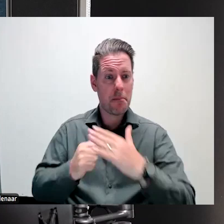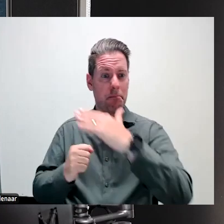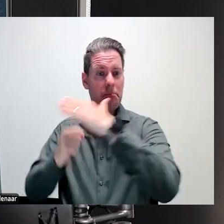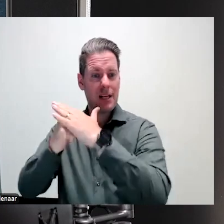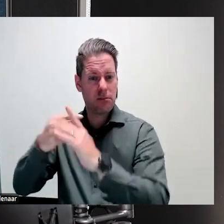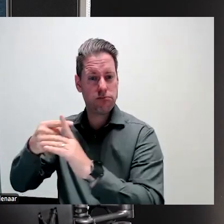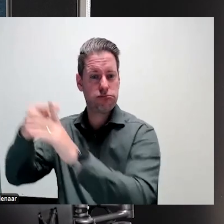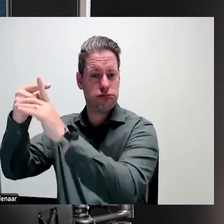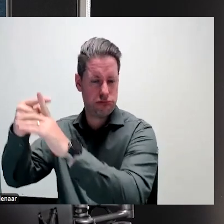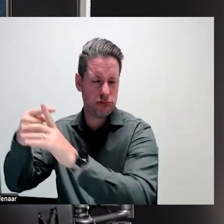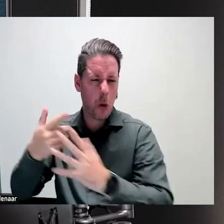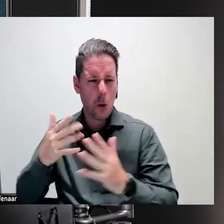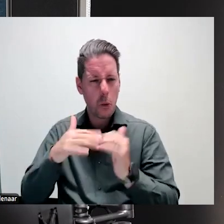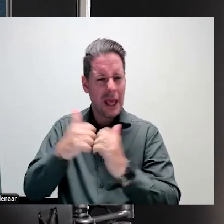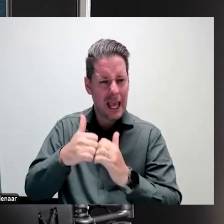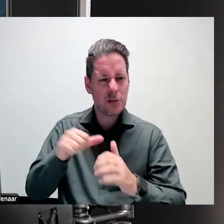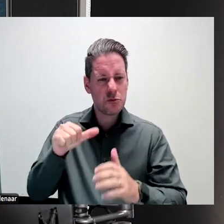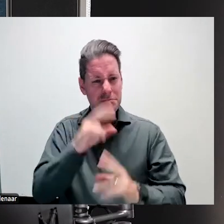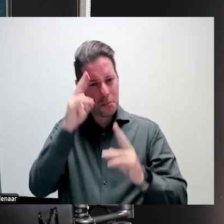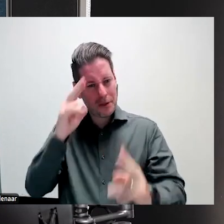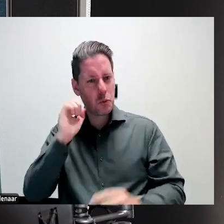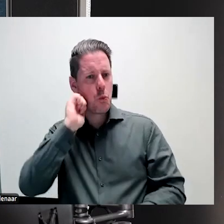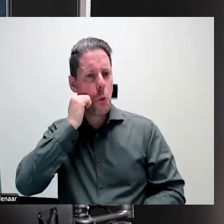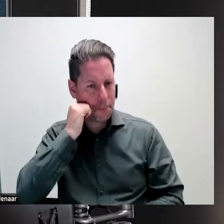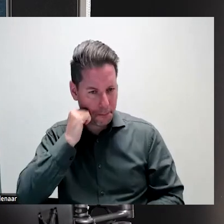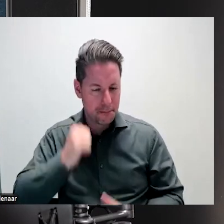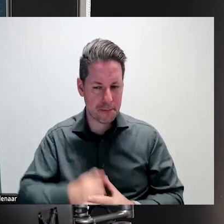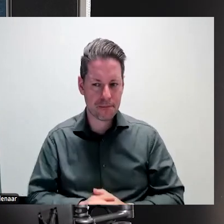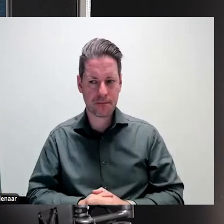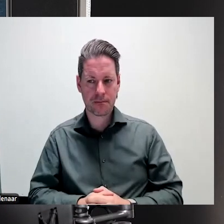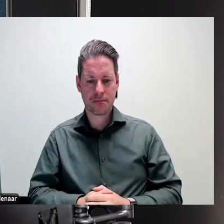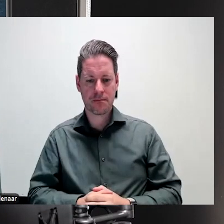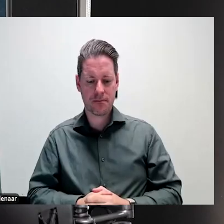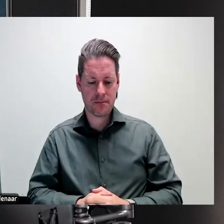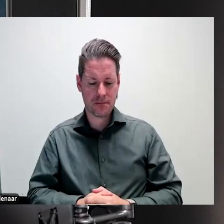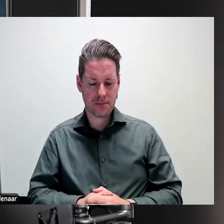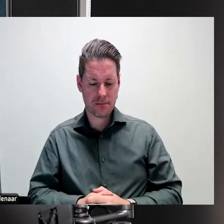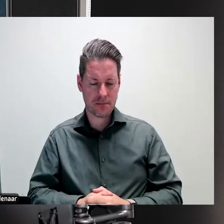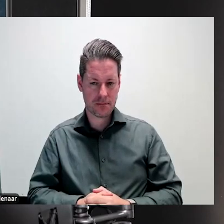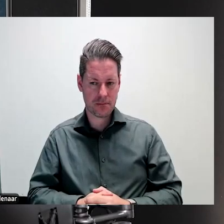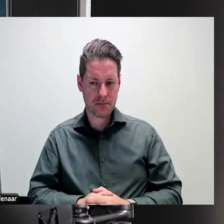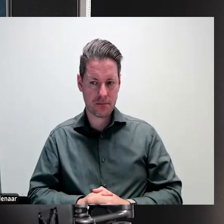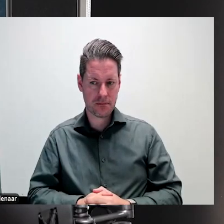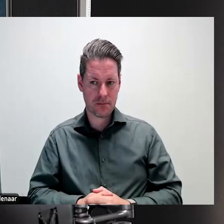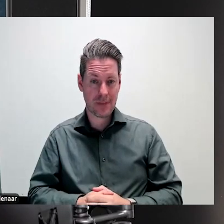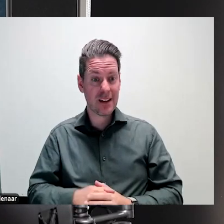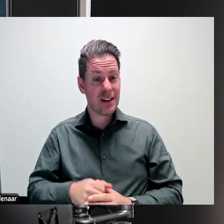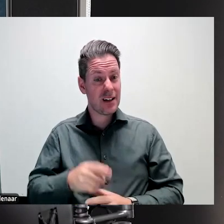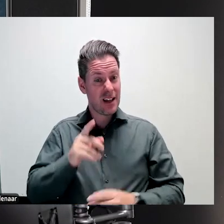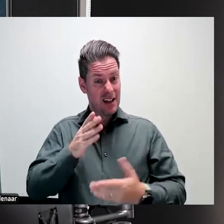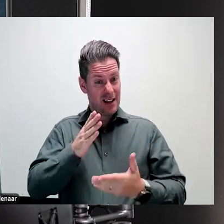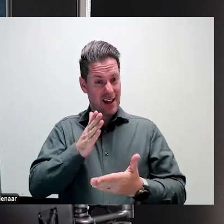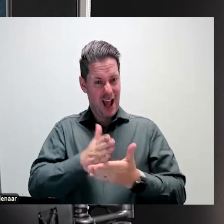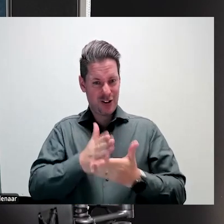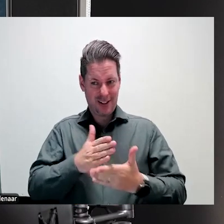maybe, again, by the weekend or early next week. For the time being, look, we've actually had a few